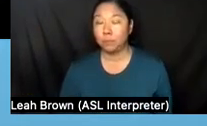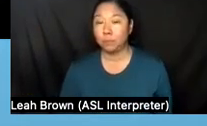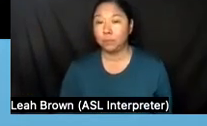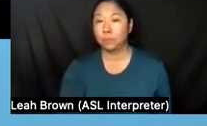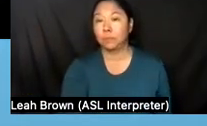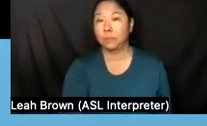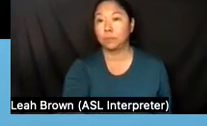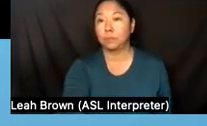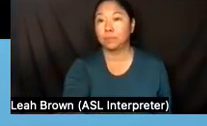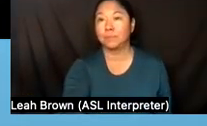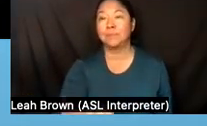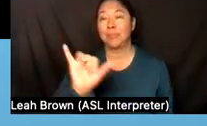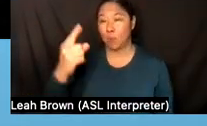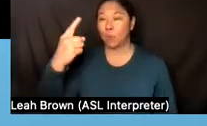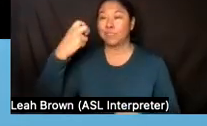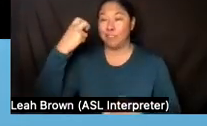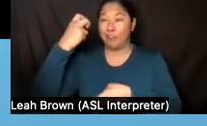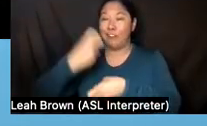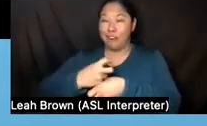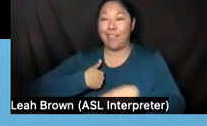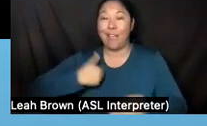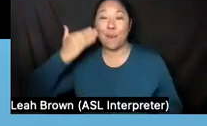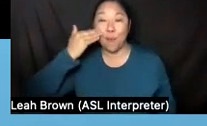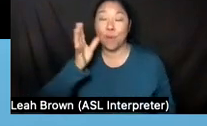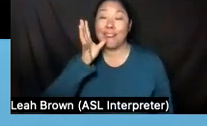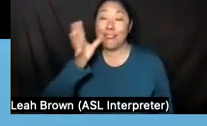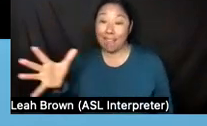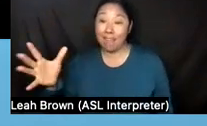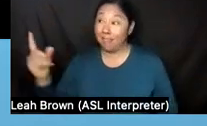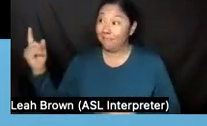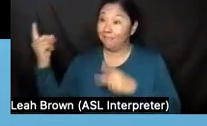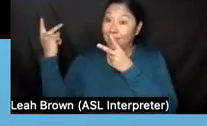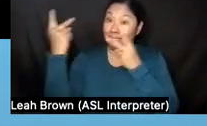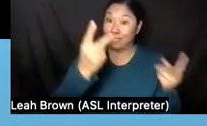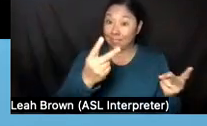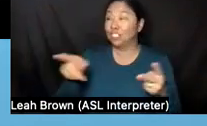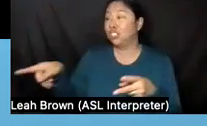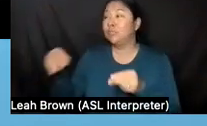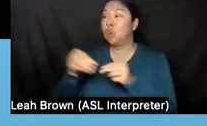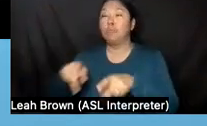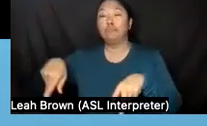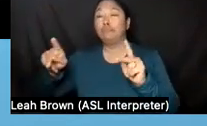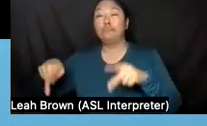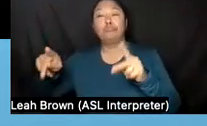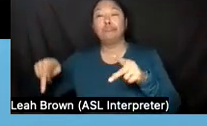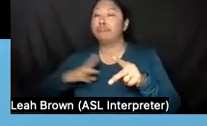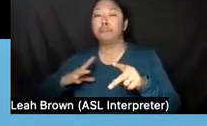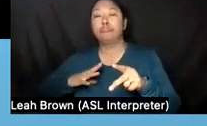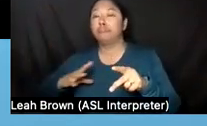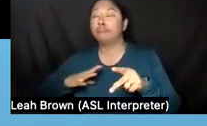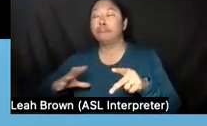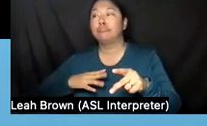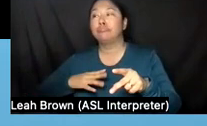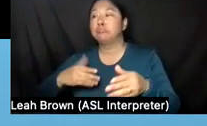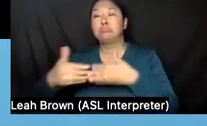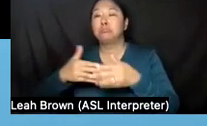That's a hard one, especially, I know, if Nana's in town, Nana allows them to get away with a few more things. So having those discussions before other family members are